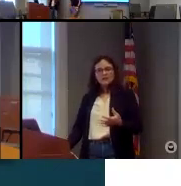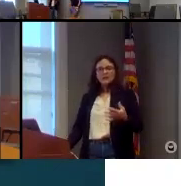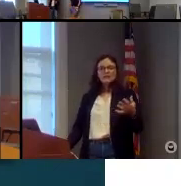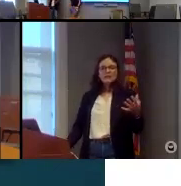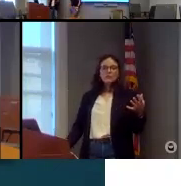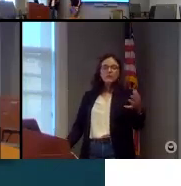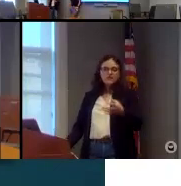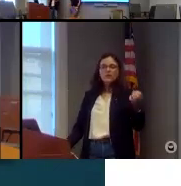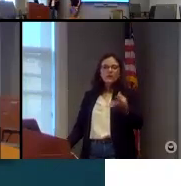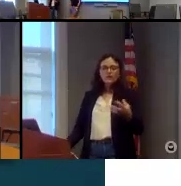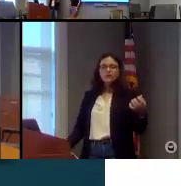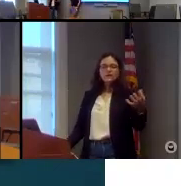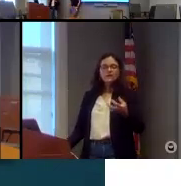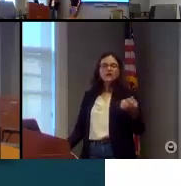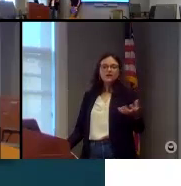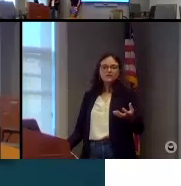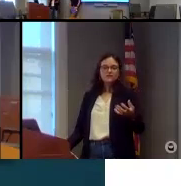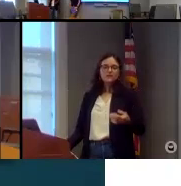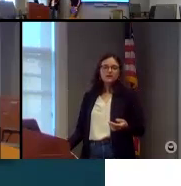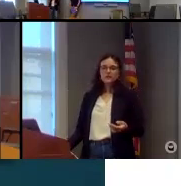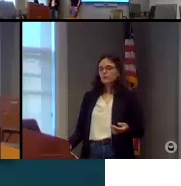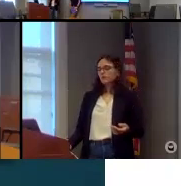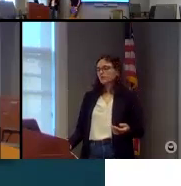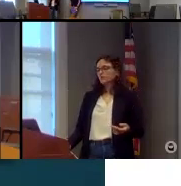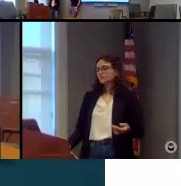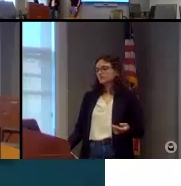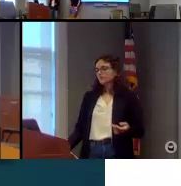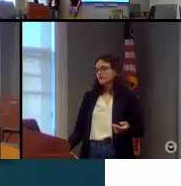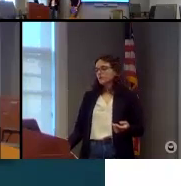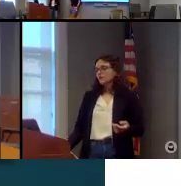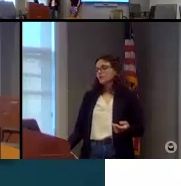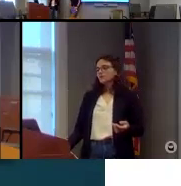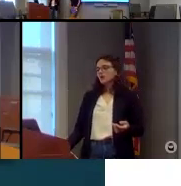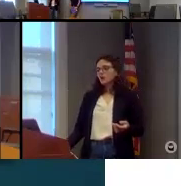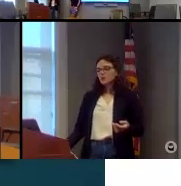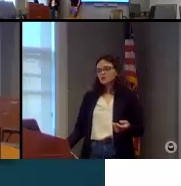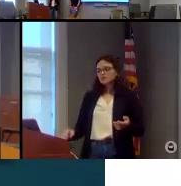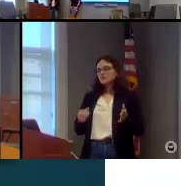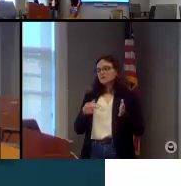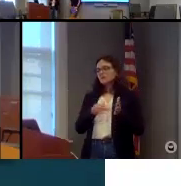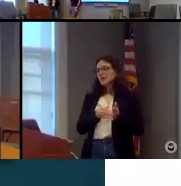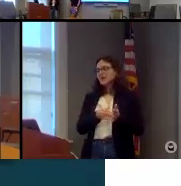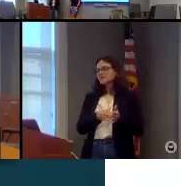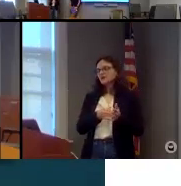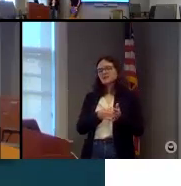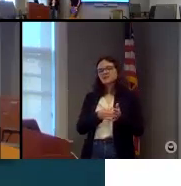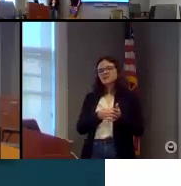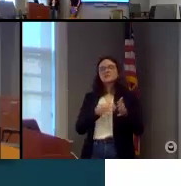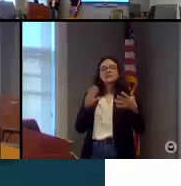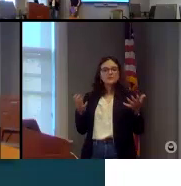understanding what is going on in a conflict from a modeling perspective. We also know